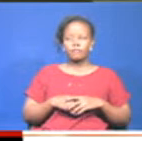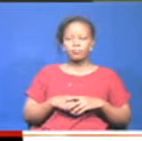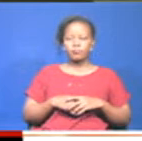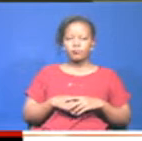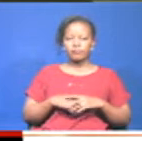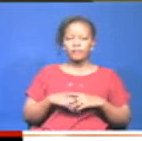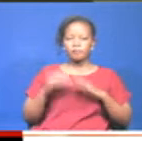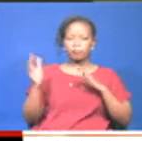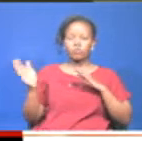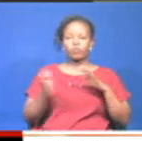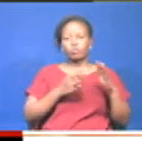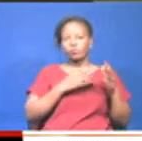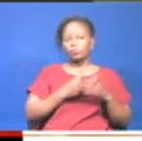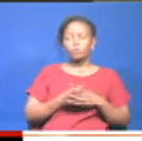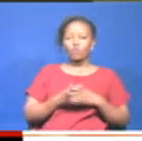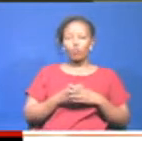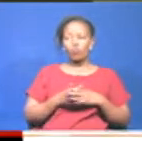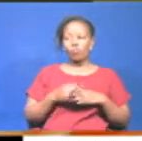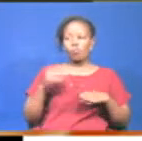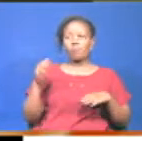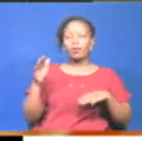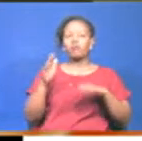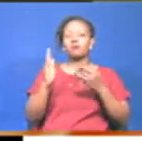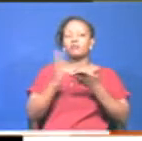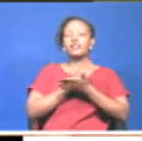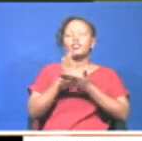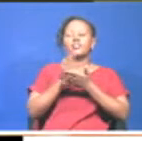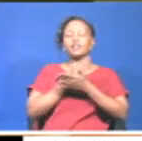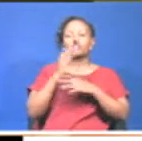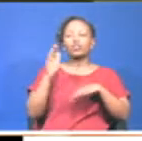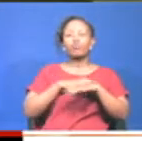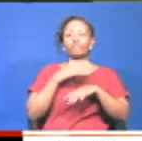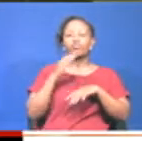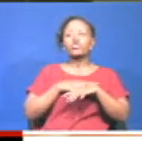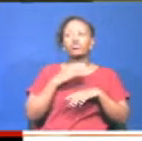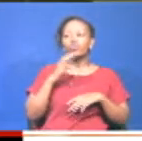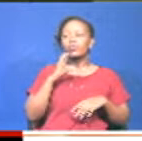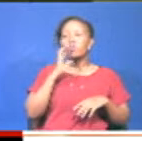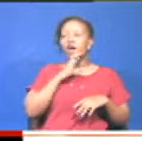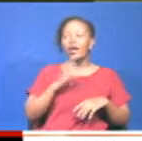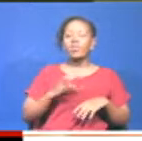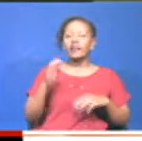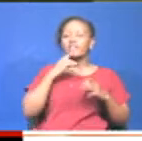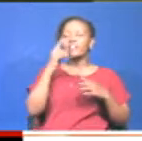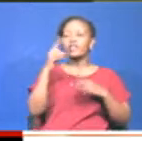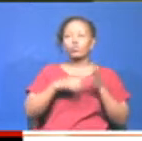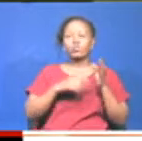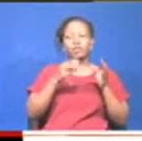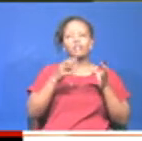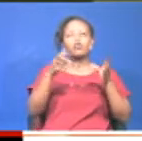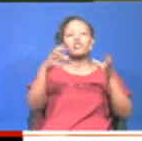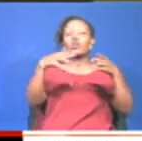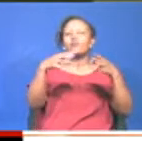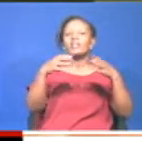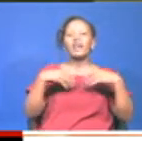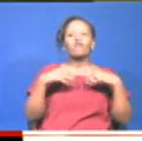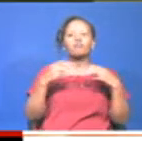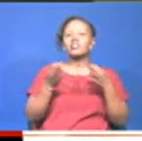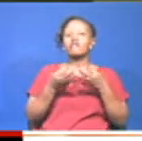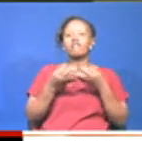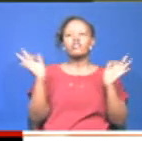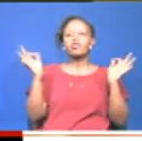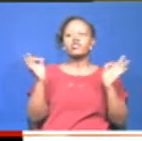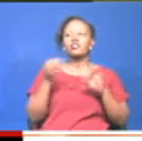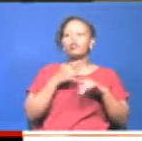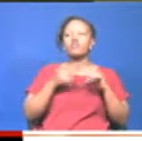Now, a Kikuyu section, a section of Kikuyu elders now says the community has been set free from an oath